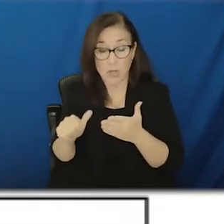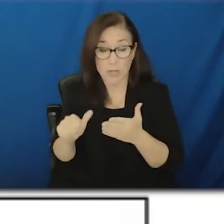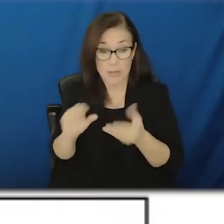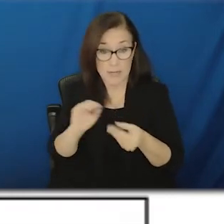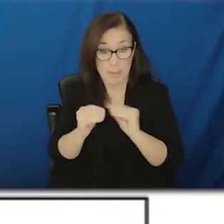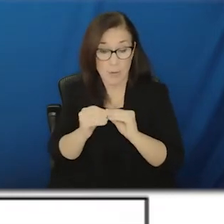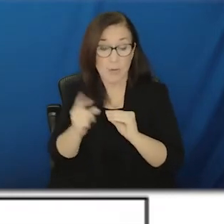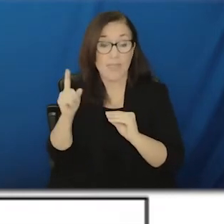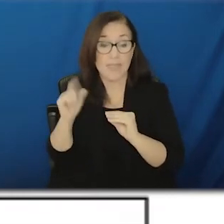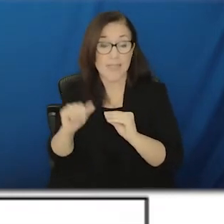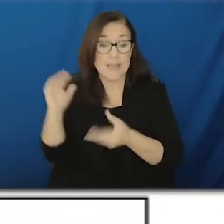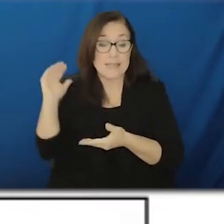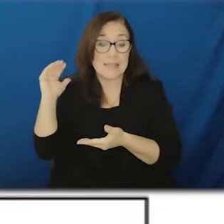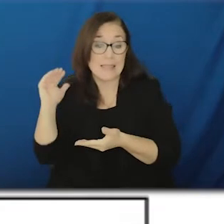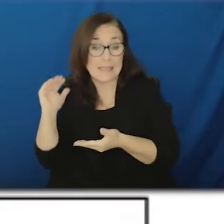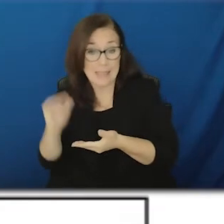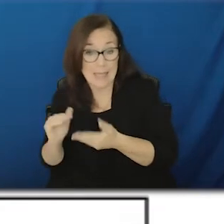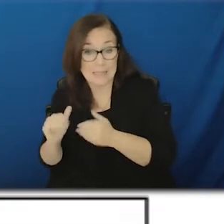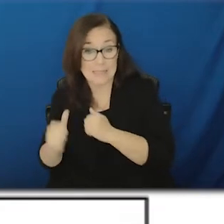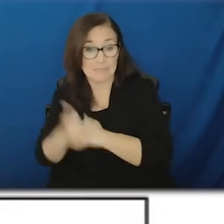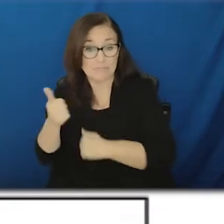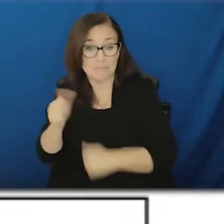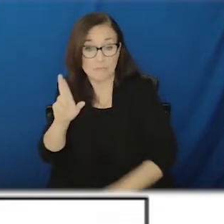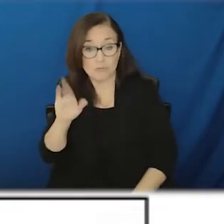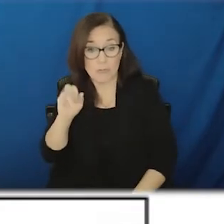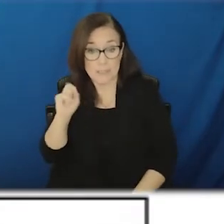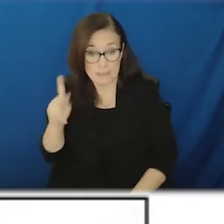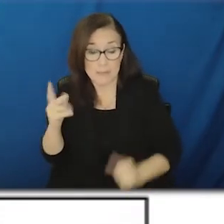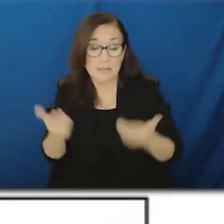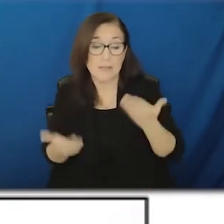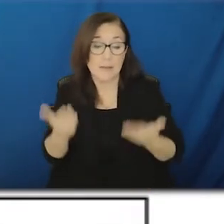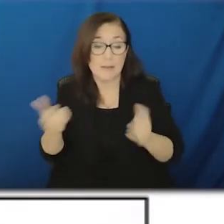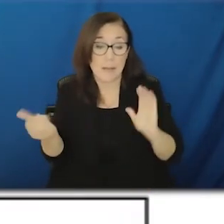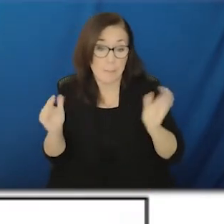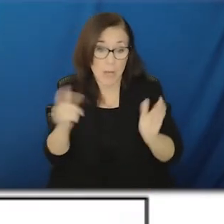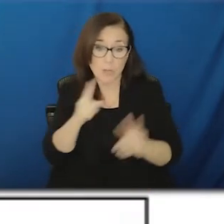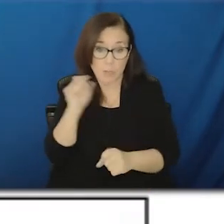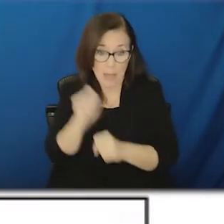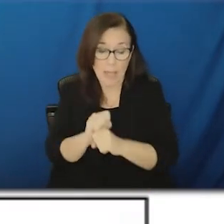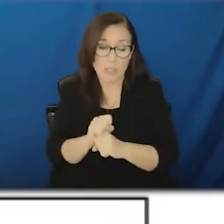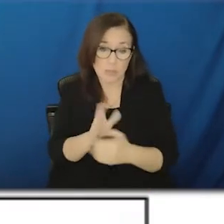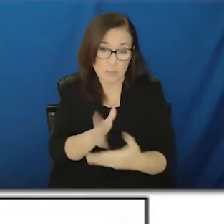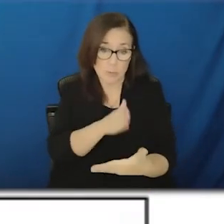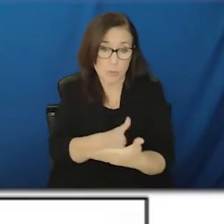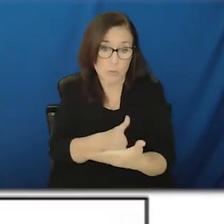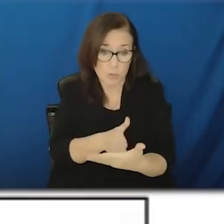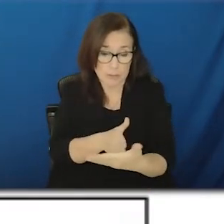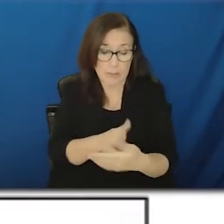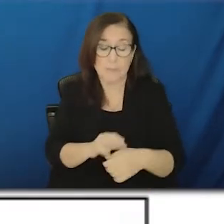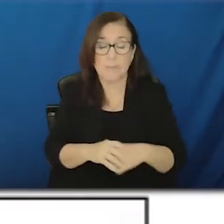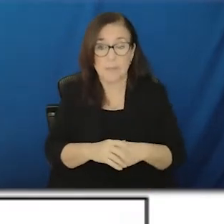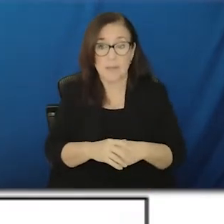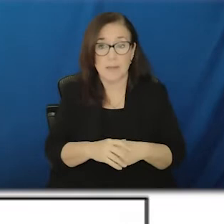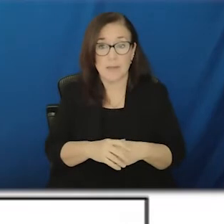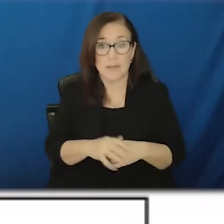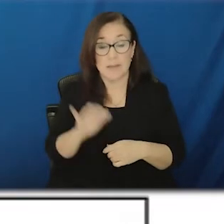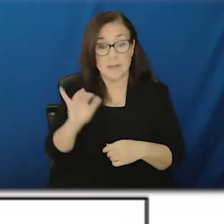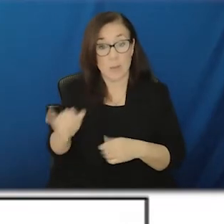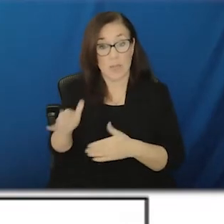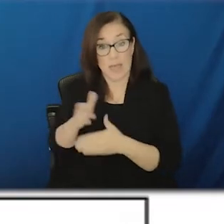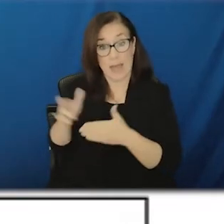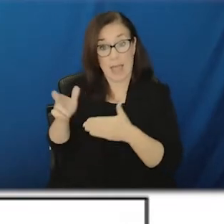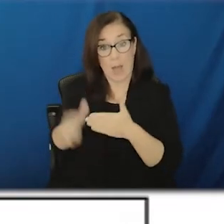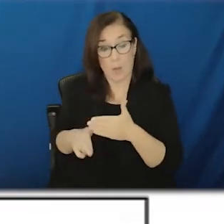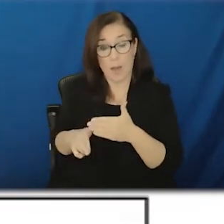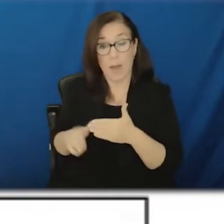would be exposed to if we went to litigation. And so the uncertain outcome of the litigation process led us